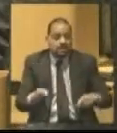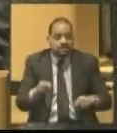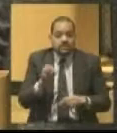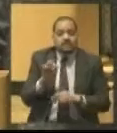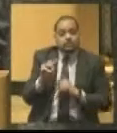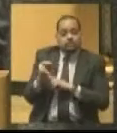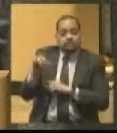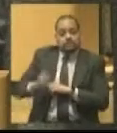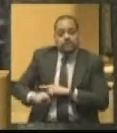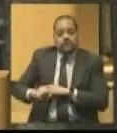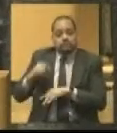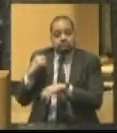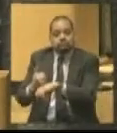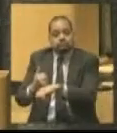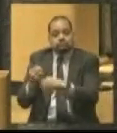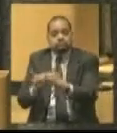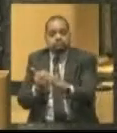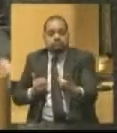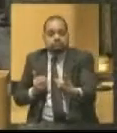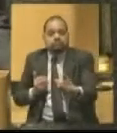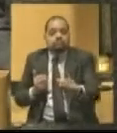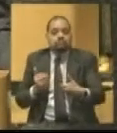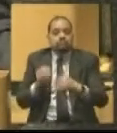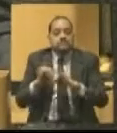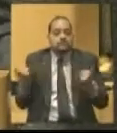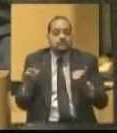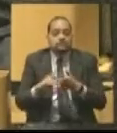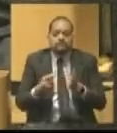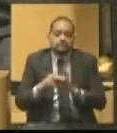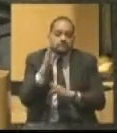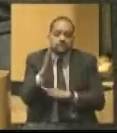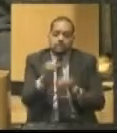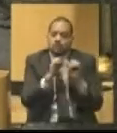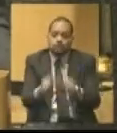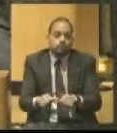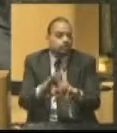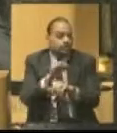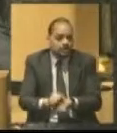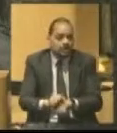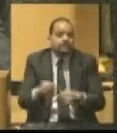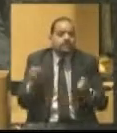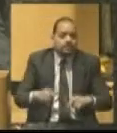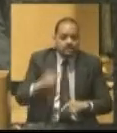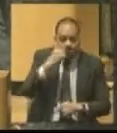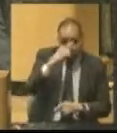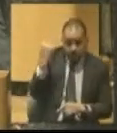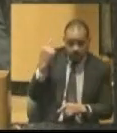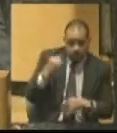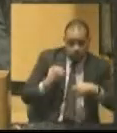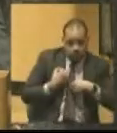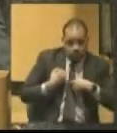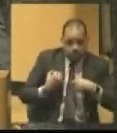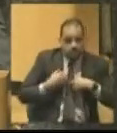Black soldiers would help prevent this. In the struggle to suppress the Southern Rebellion, Lincoln said, black troops did double duty.